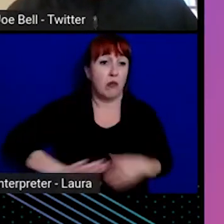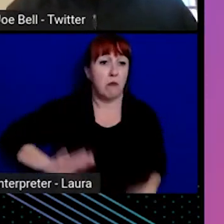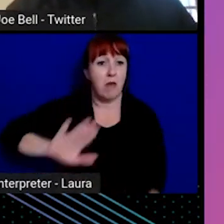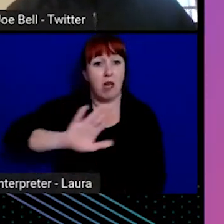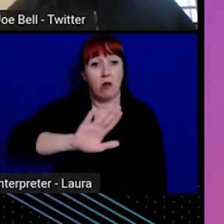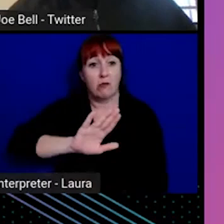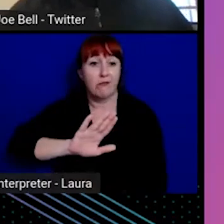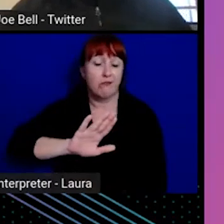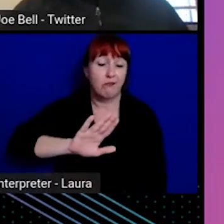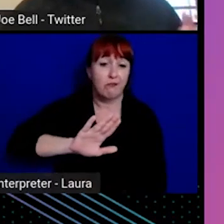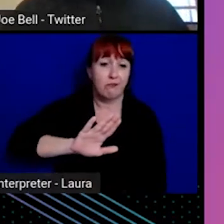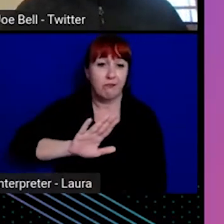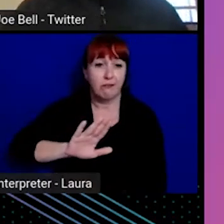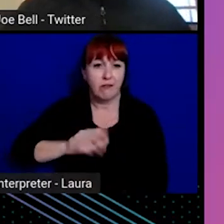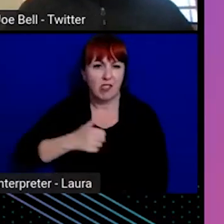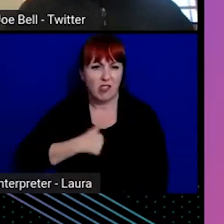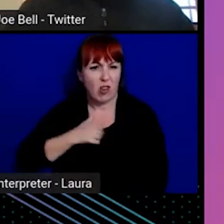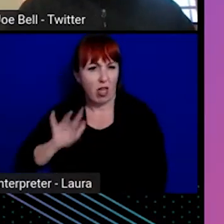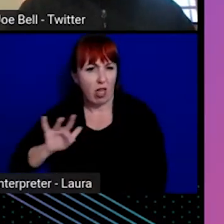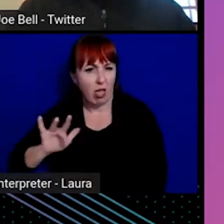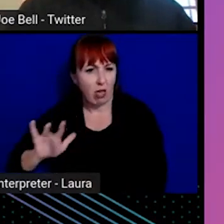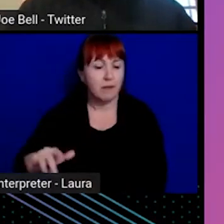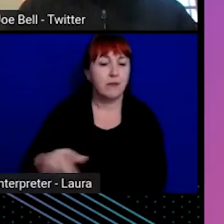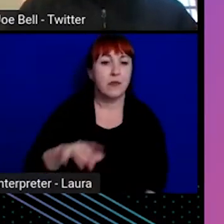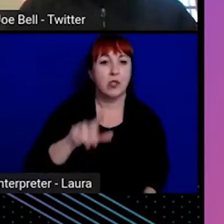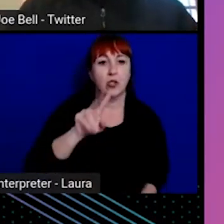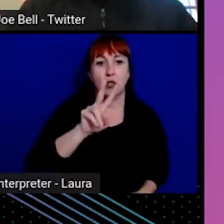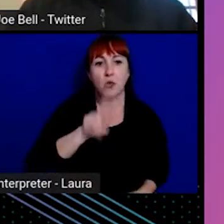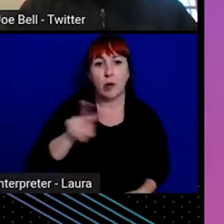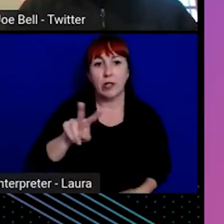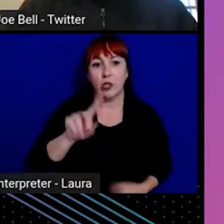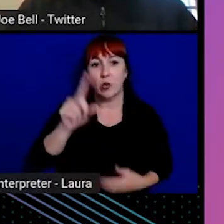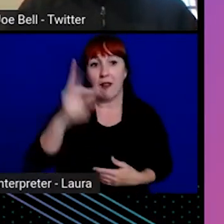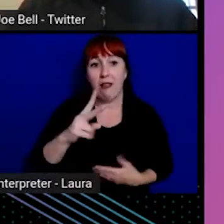sorry, I keep forgetting to switch these slides, take about 22.5 hours.